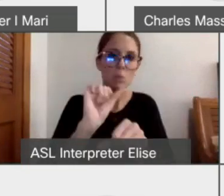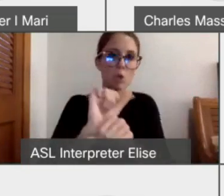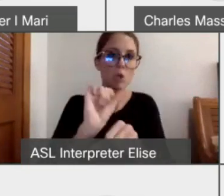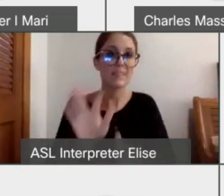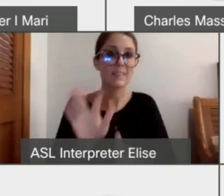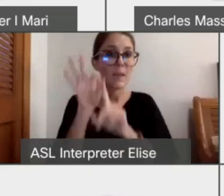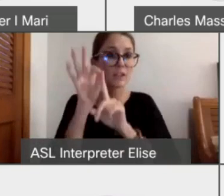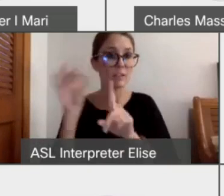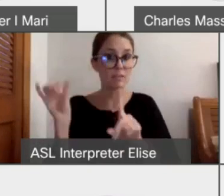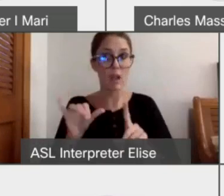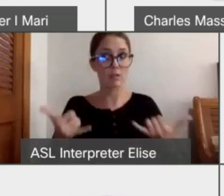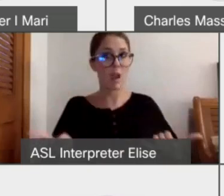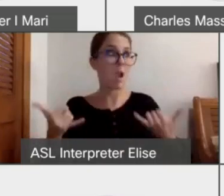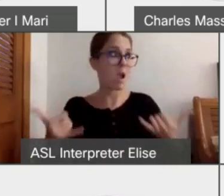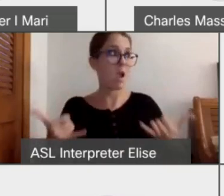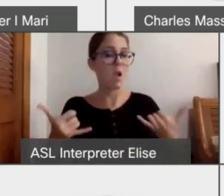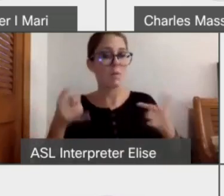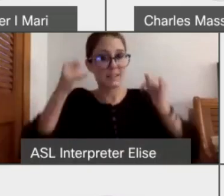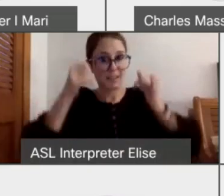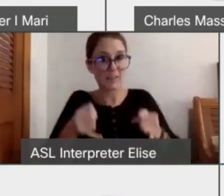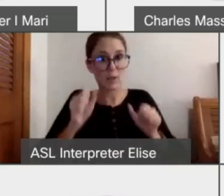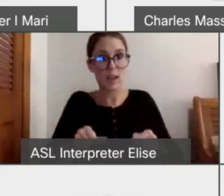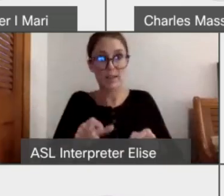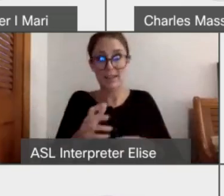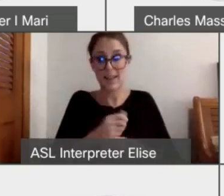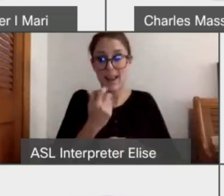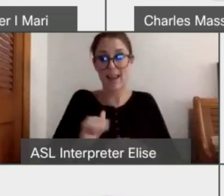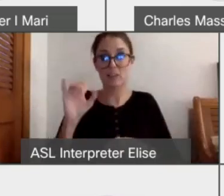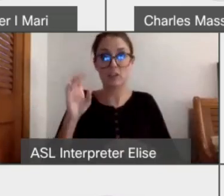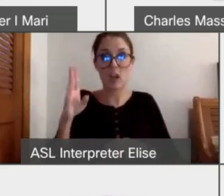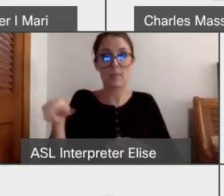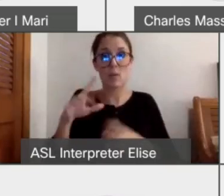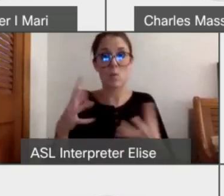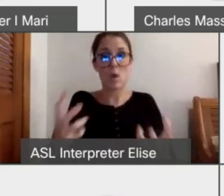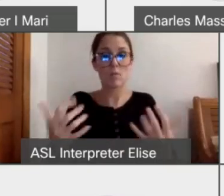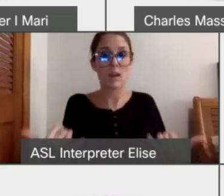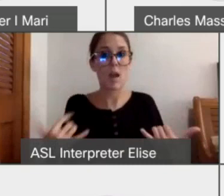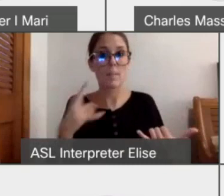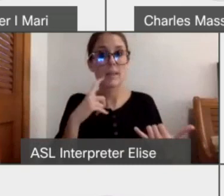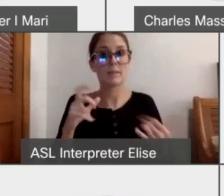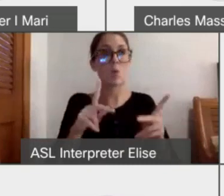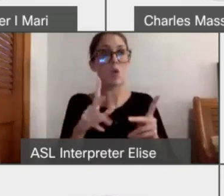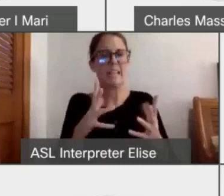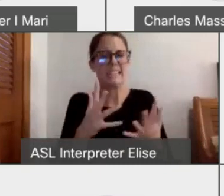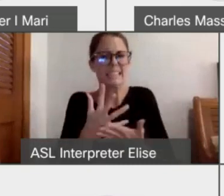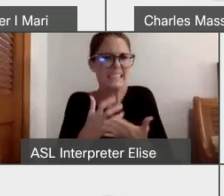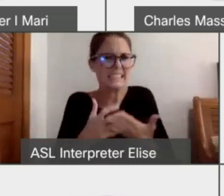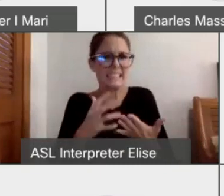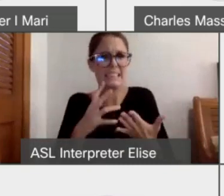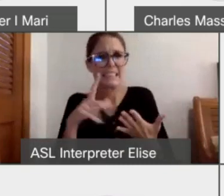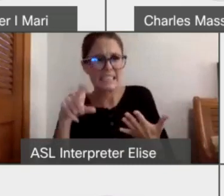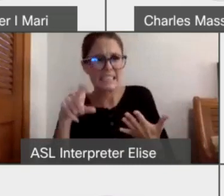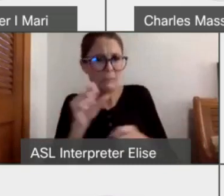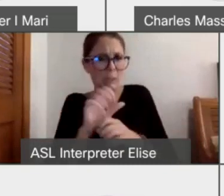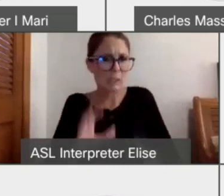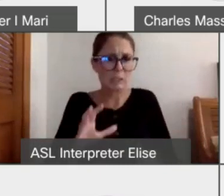in the job market like we have today, where an individual can really get any job that they want to right now because people are so desperate, you're faced